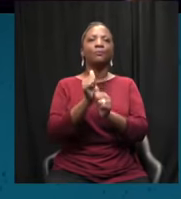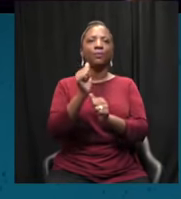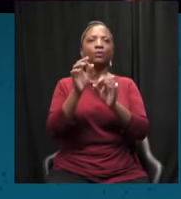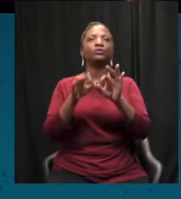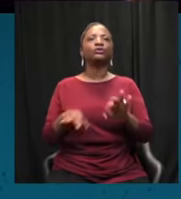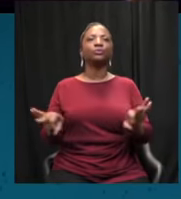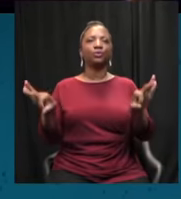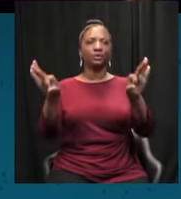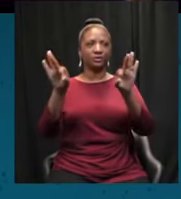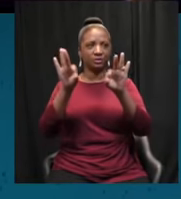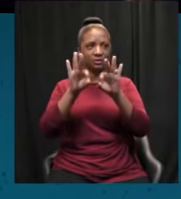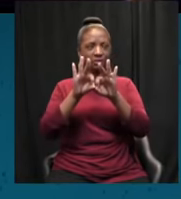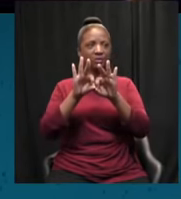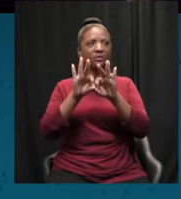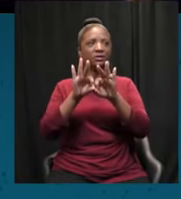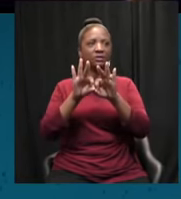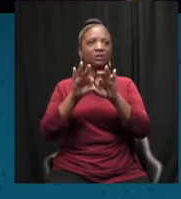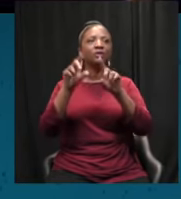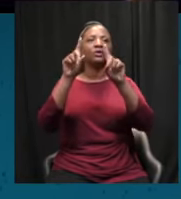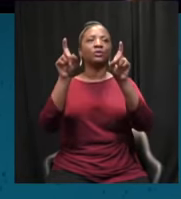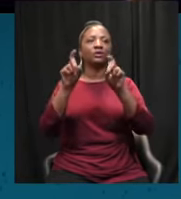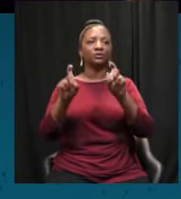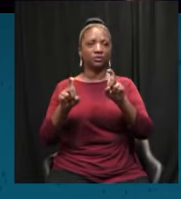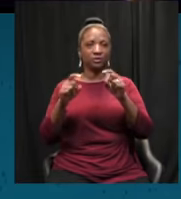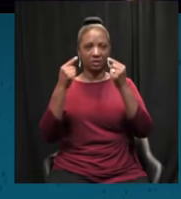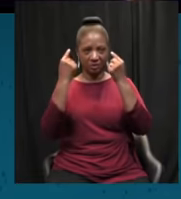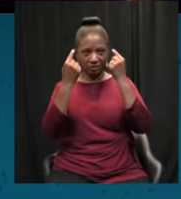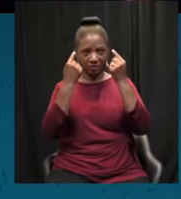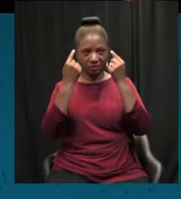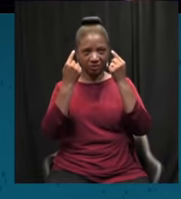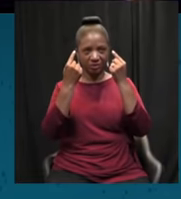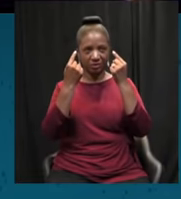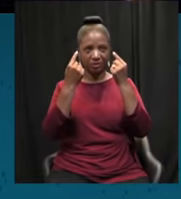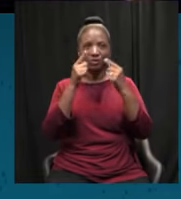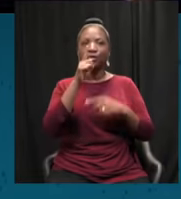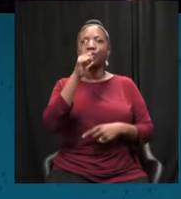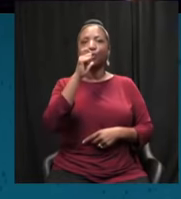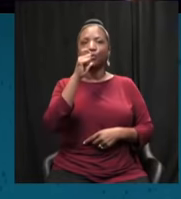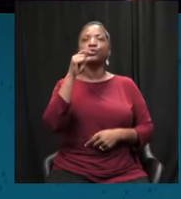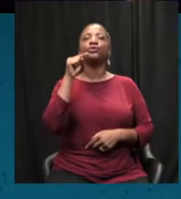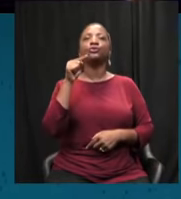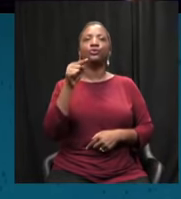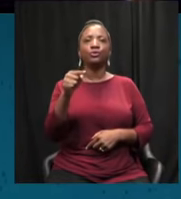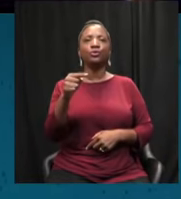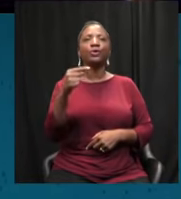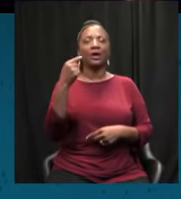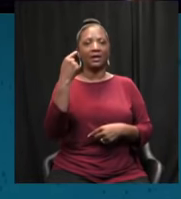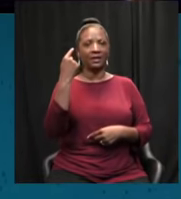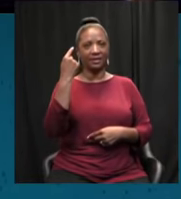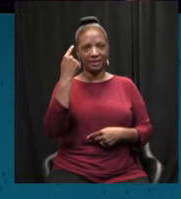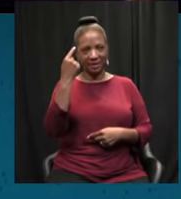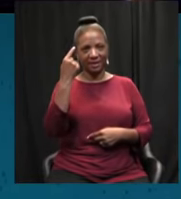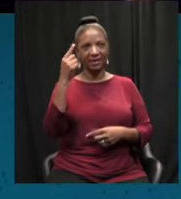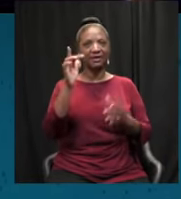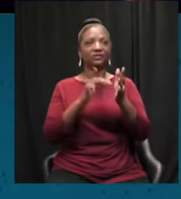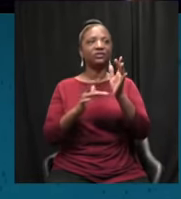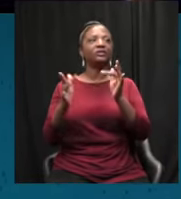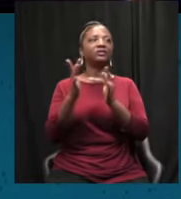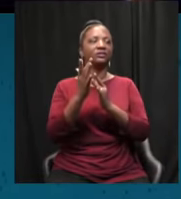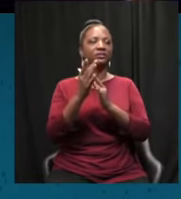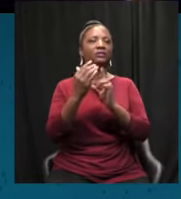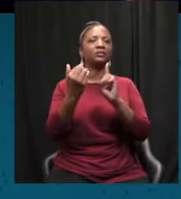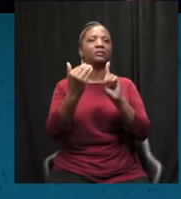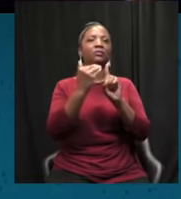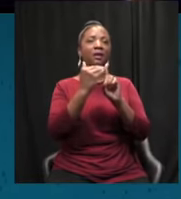life. It's, who do you say that Jesus is? Jesus reminds us, friends, that this